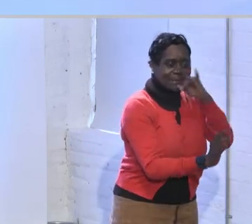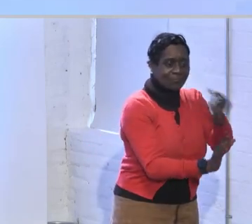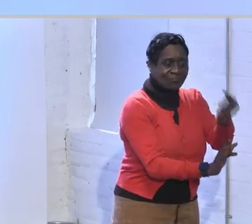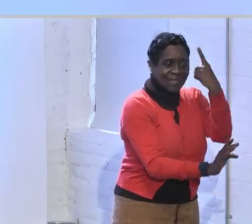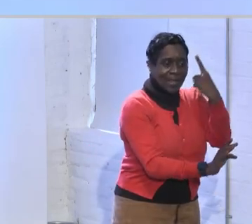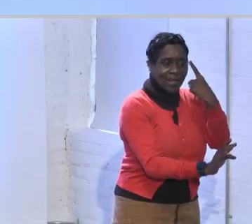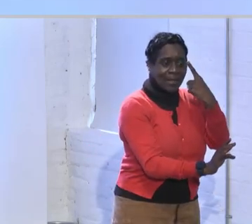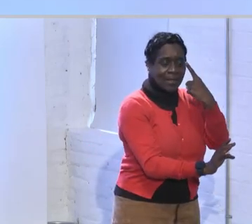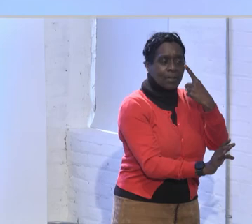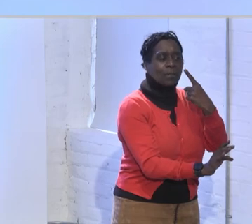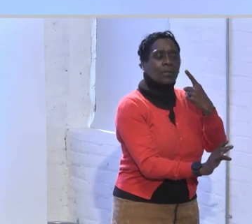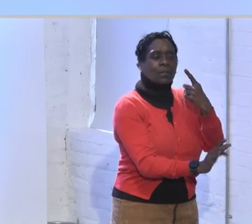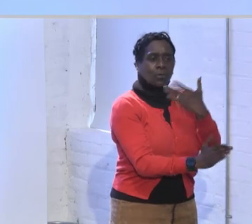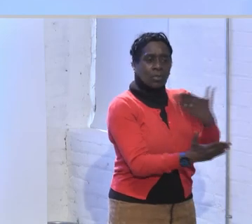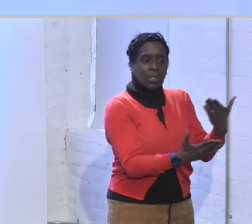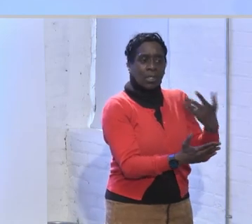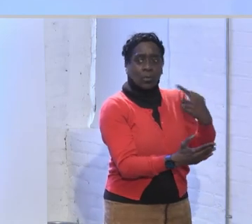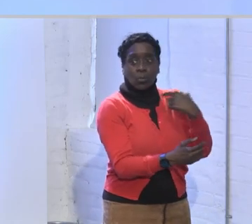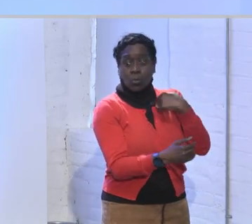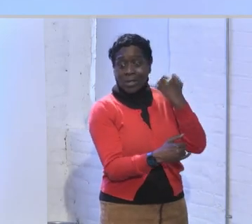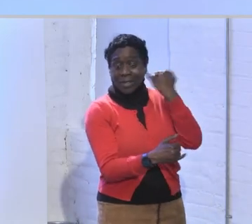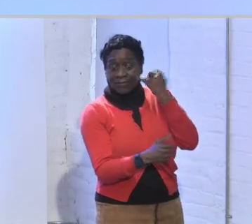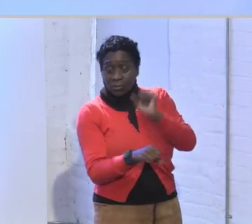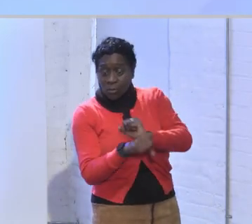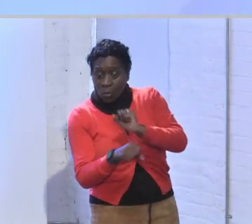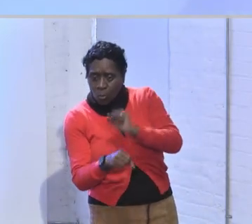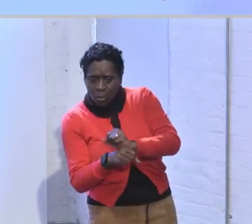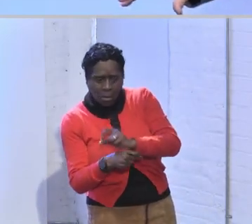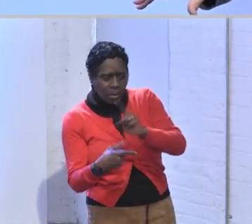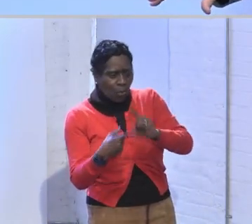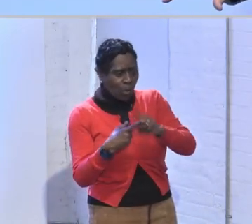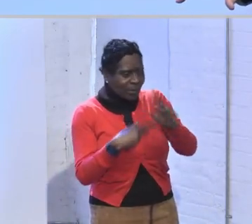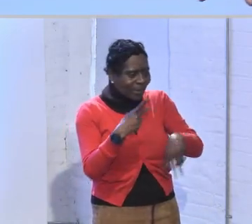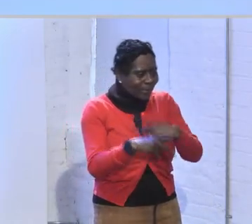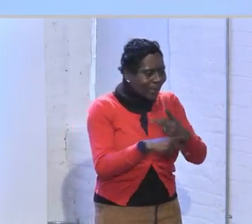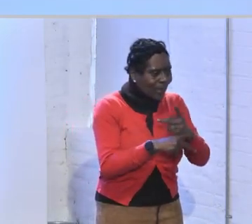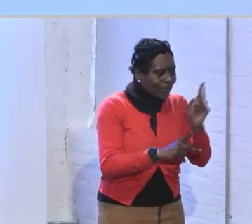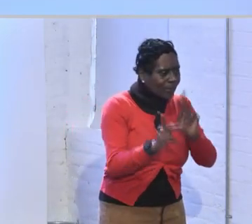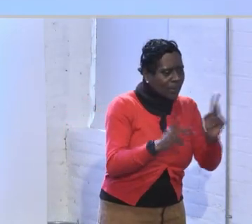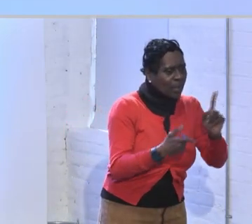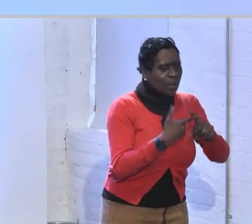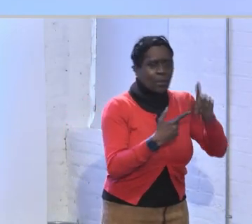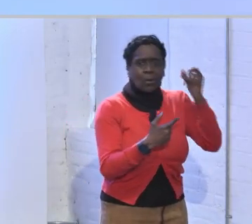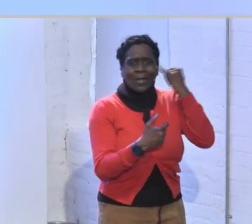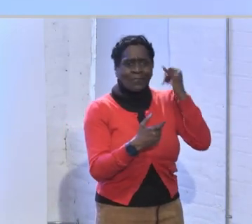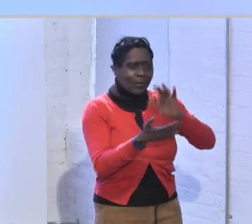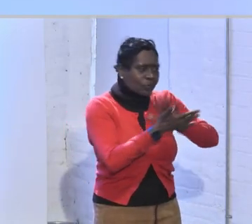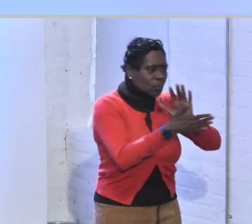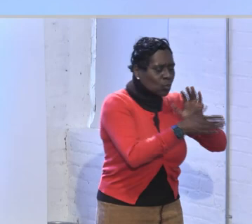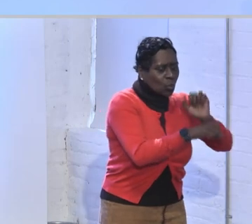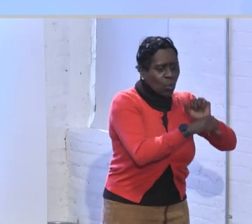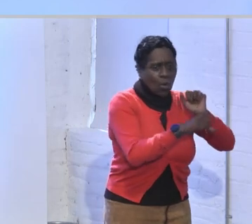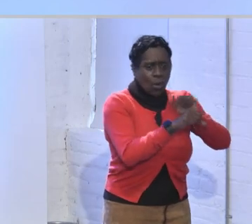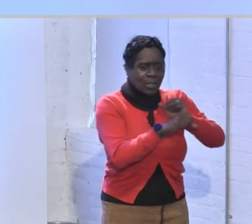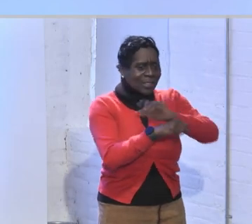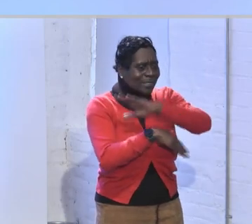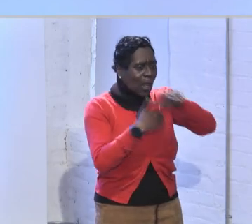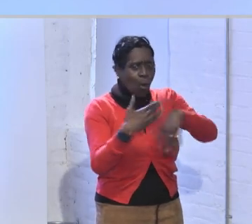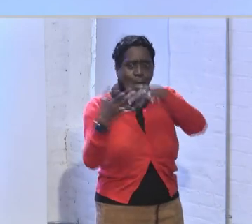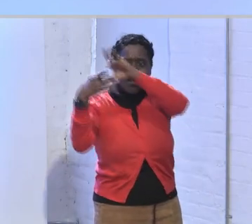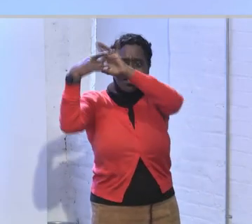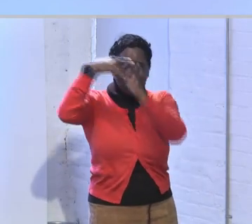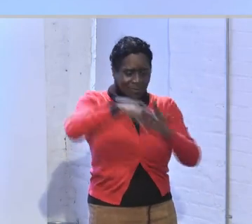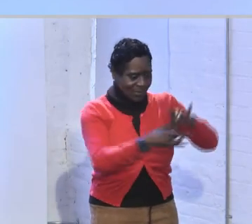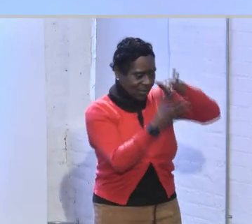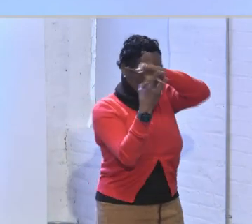that. And the things that we do, whether it's our work or being kind to people or doing our schoolwork, we're all going to do this through the